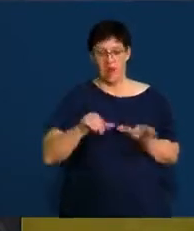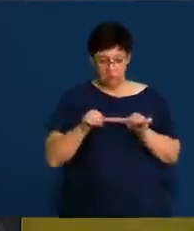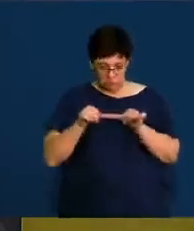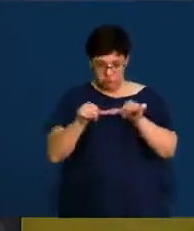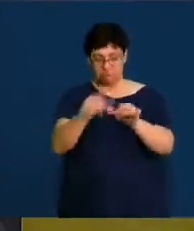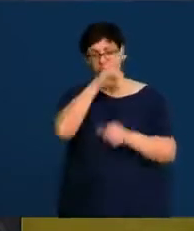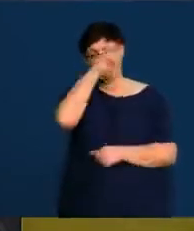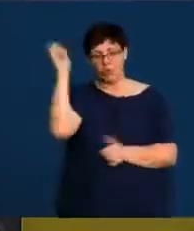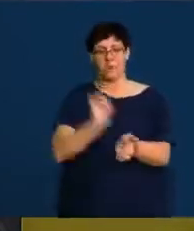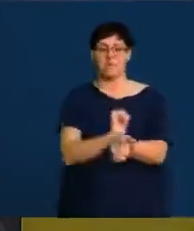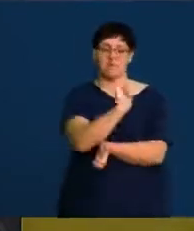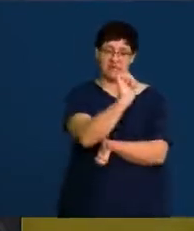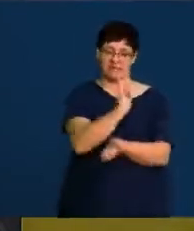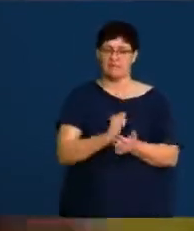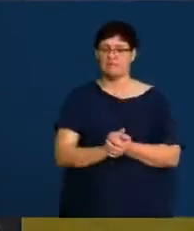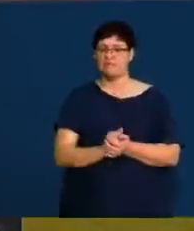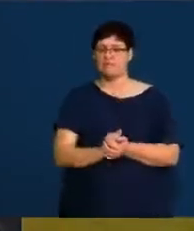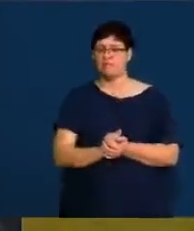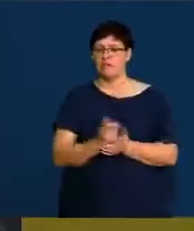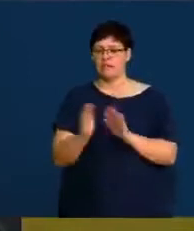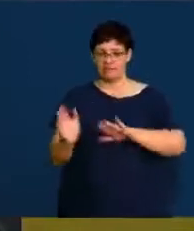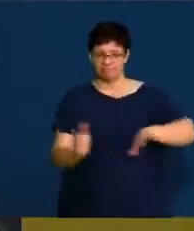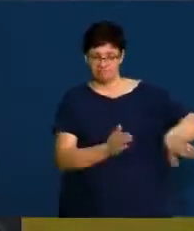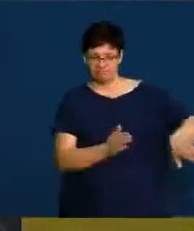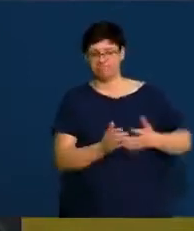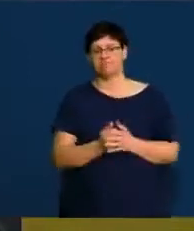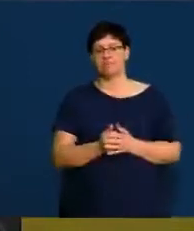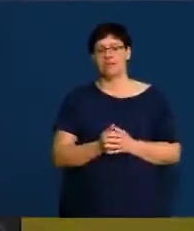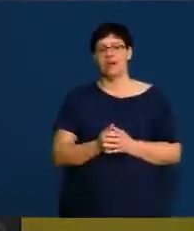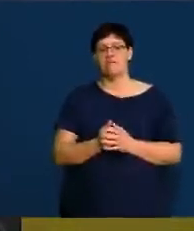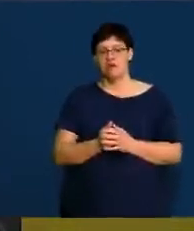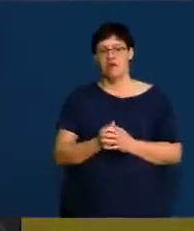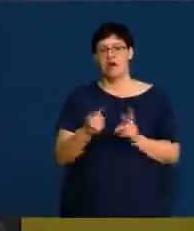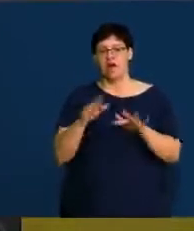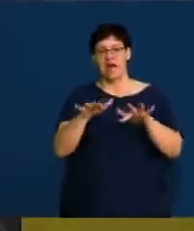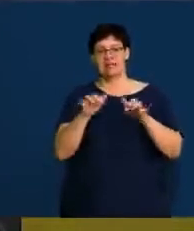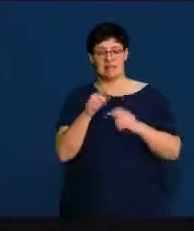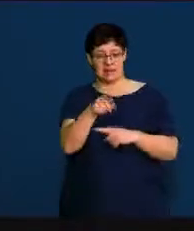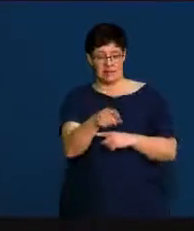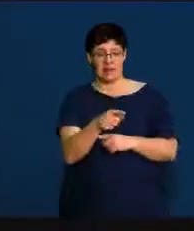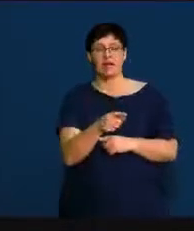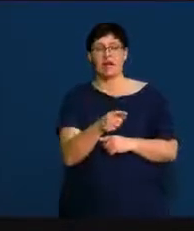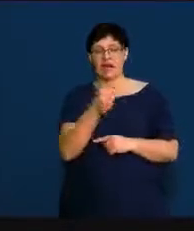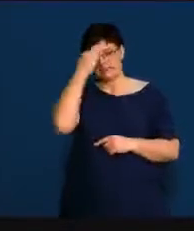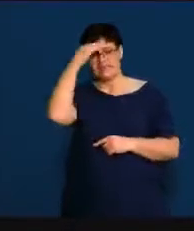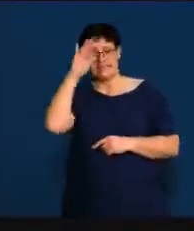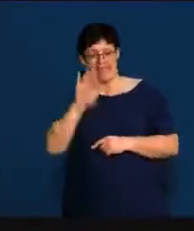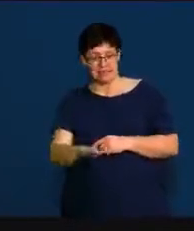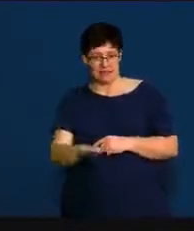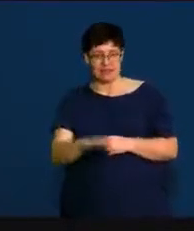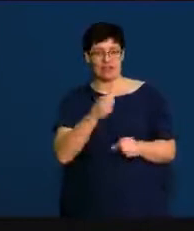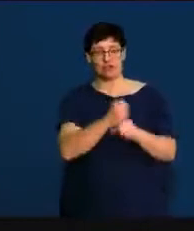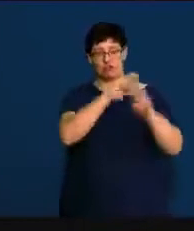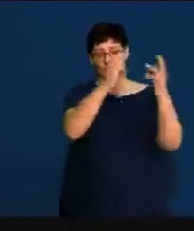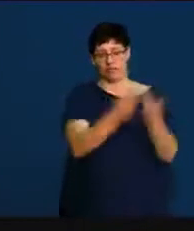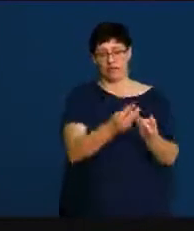blue line is a permanent river. Let's move on to the next examining section, which is settlement geography. Note